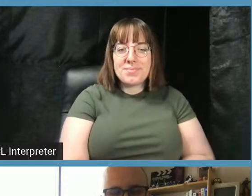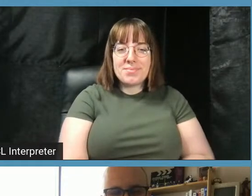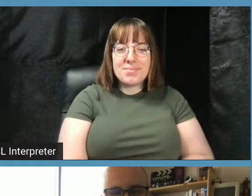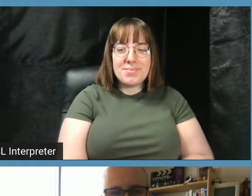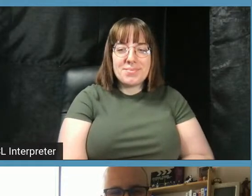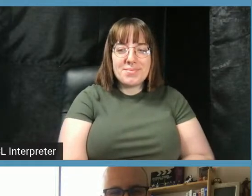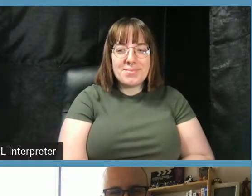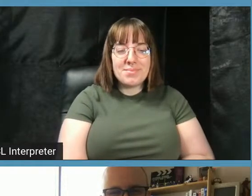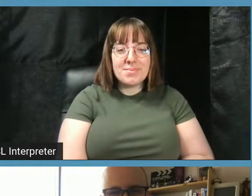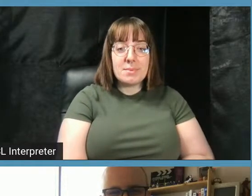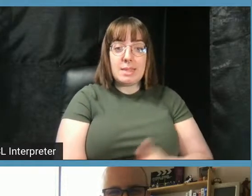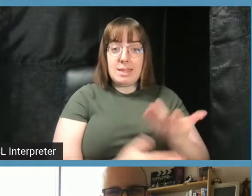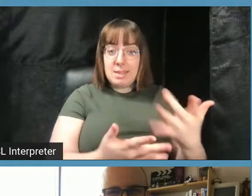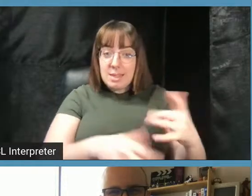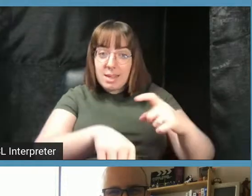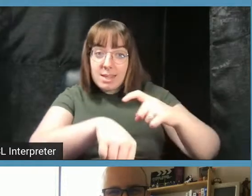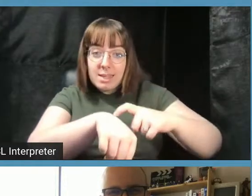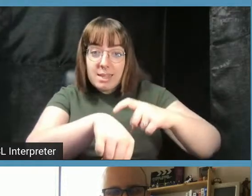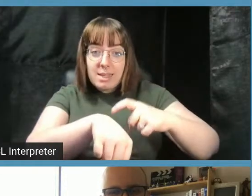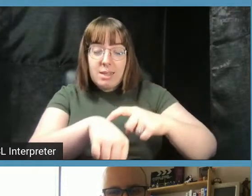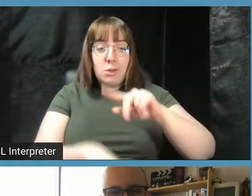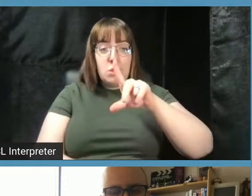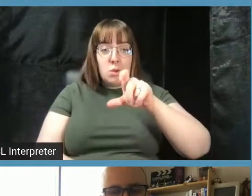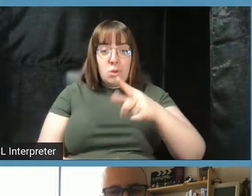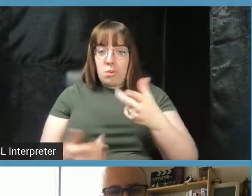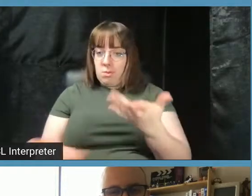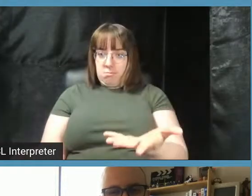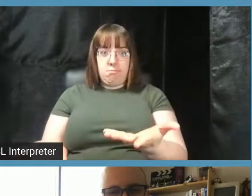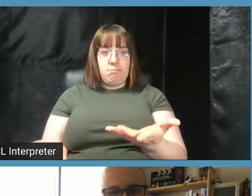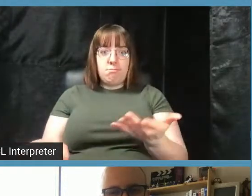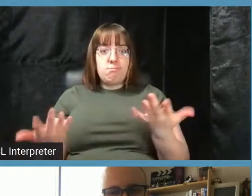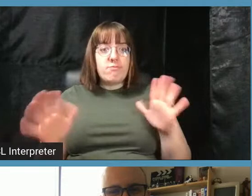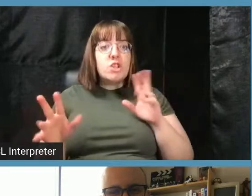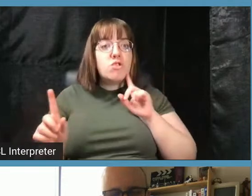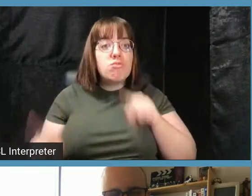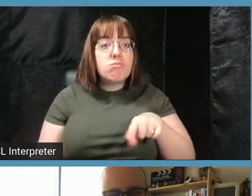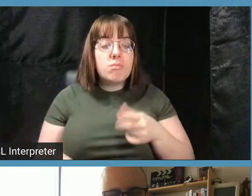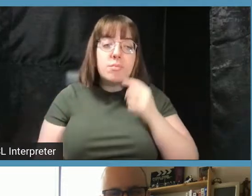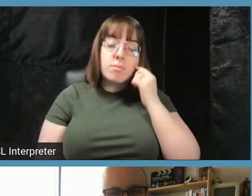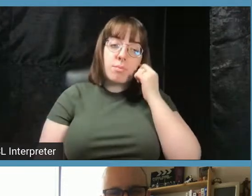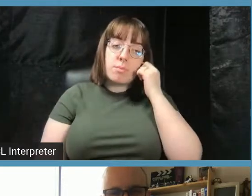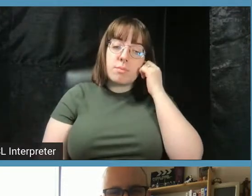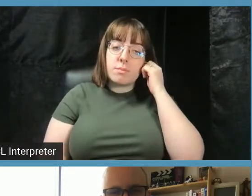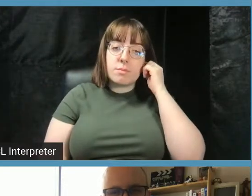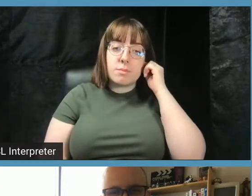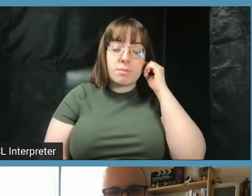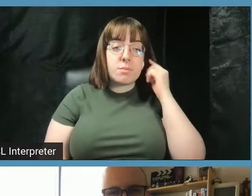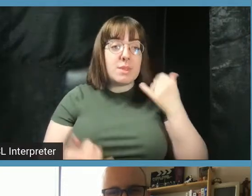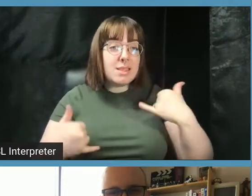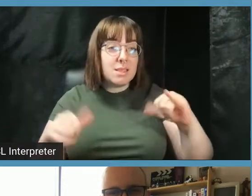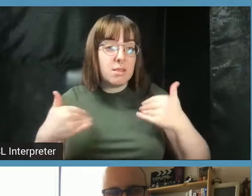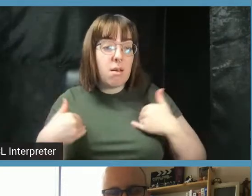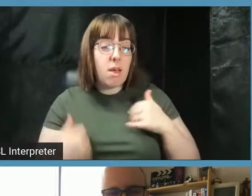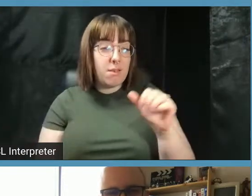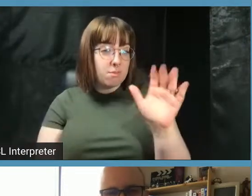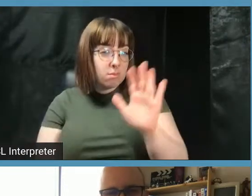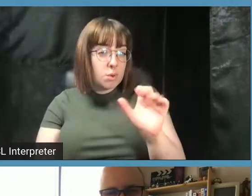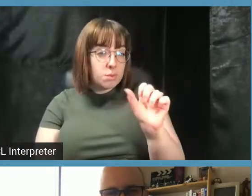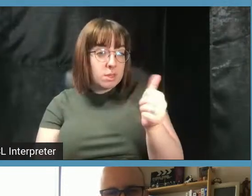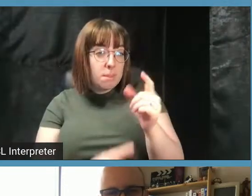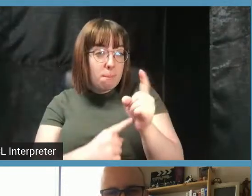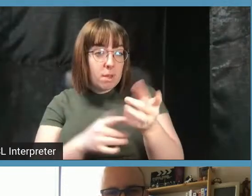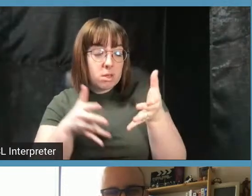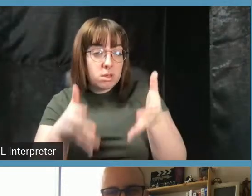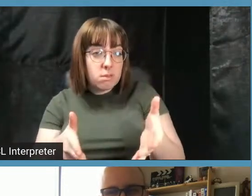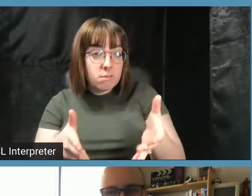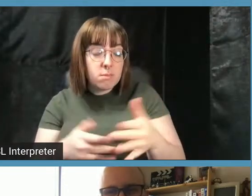Well, for the time being, those were the questions that had come in. So we still do have about 10 minutes left in our